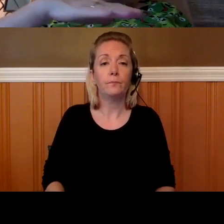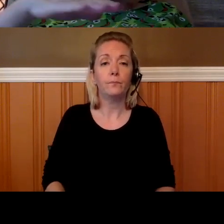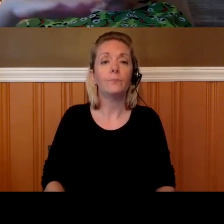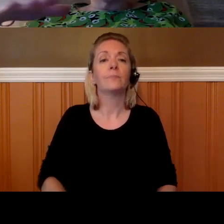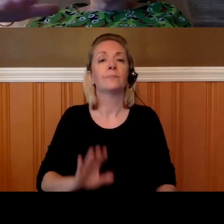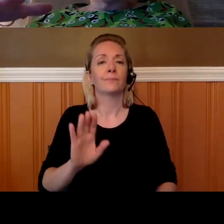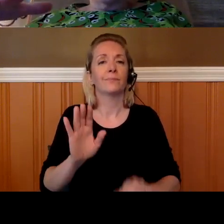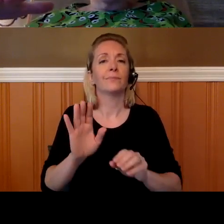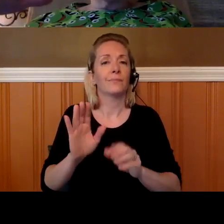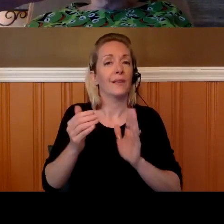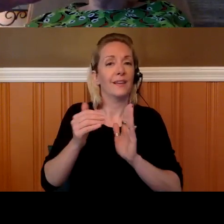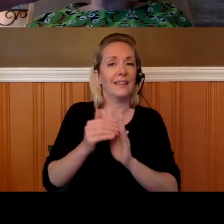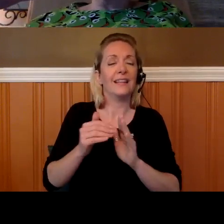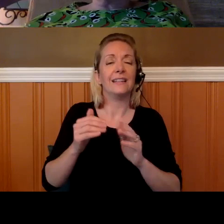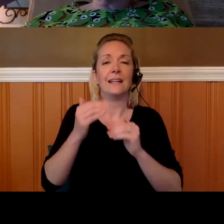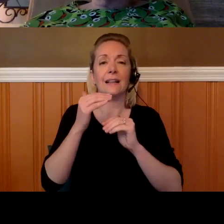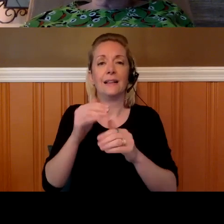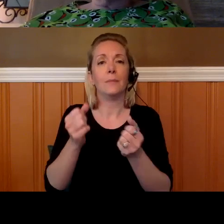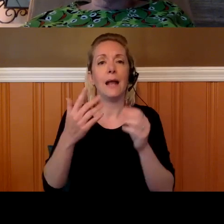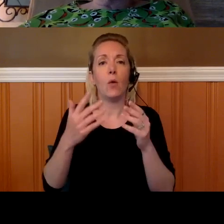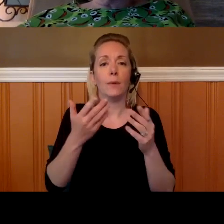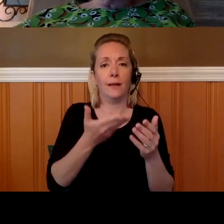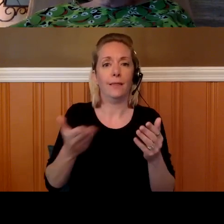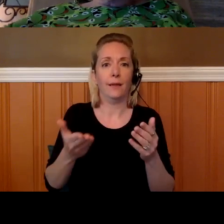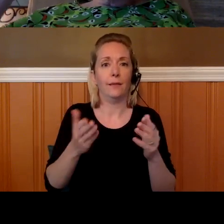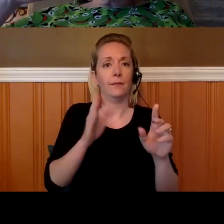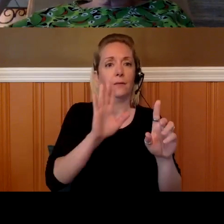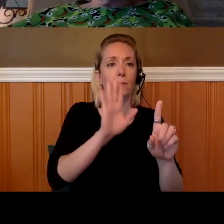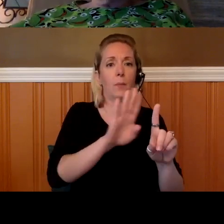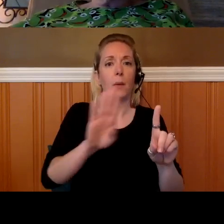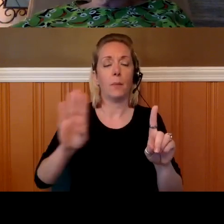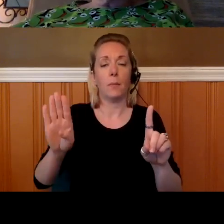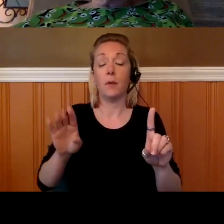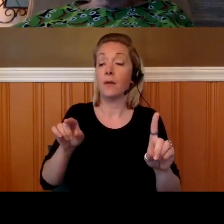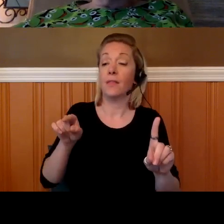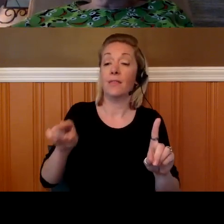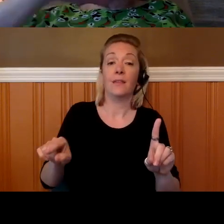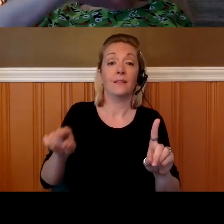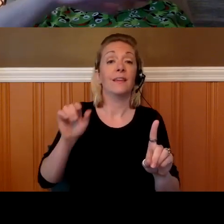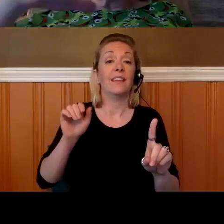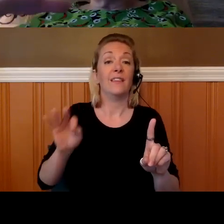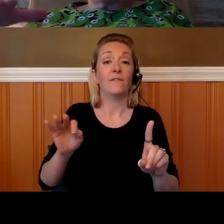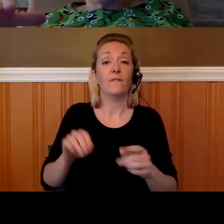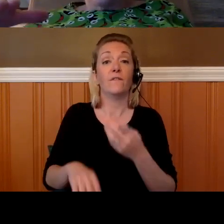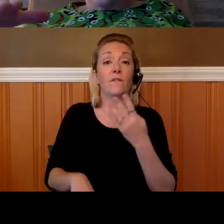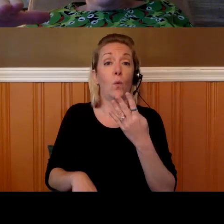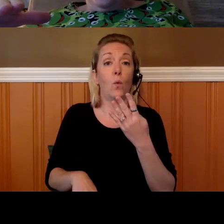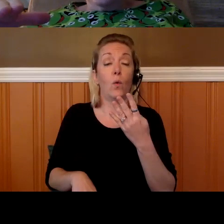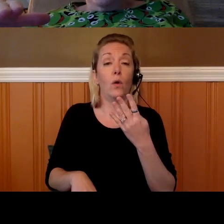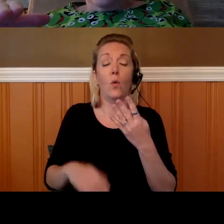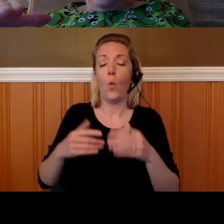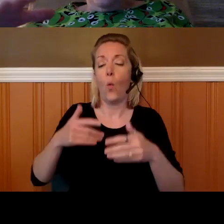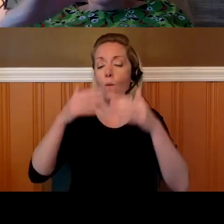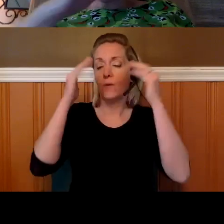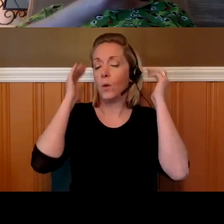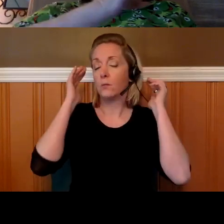aware of the array that the child can handle. This child couldn't handle, if there were an array of 4 things up there, she